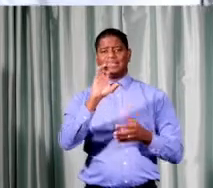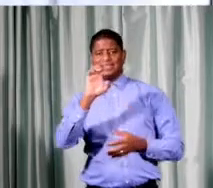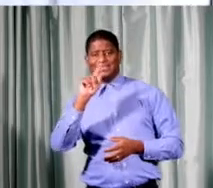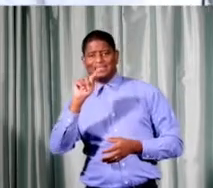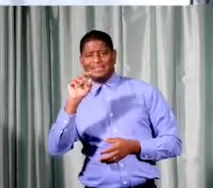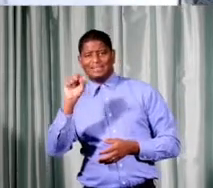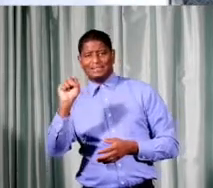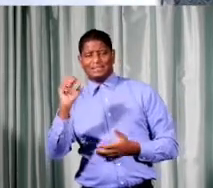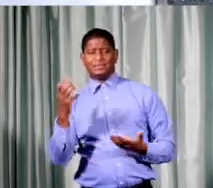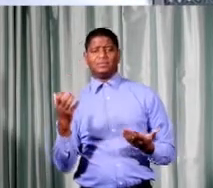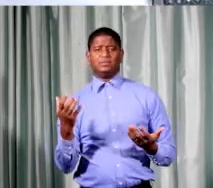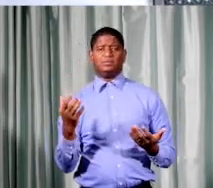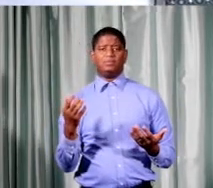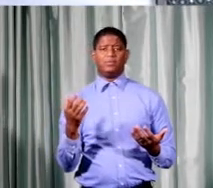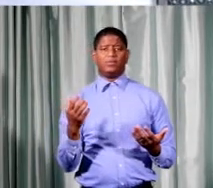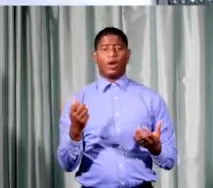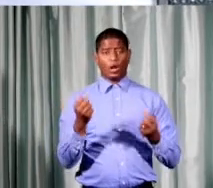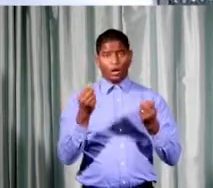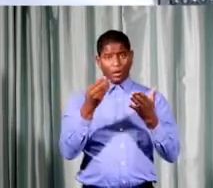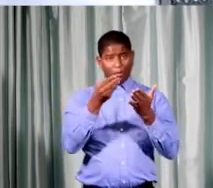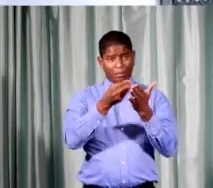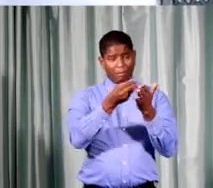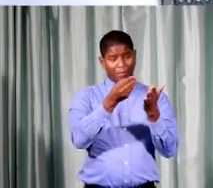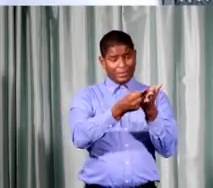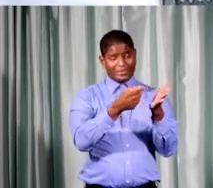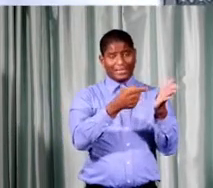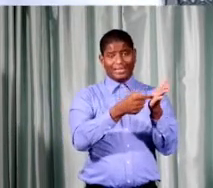cannot be in your accounts.